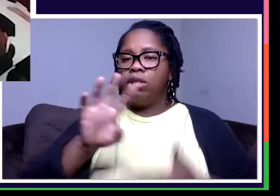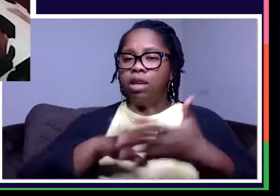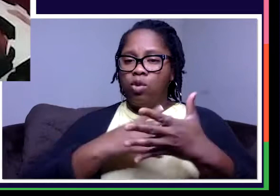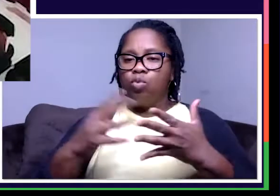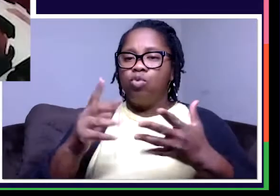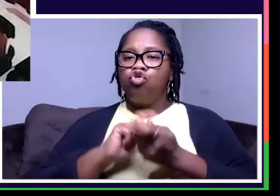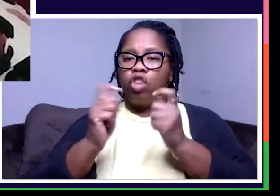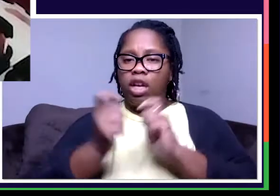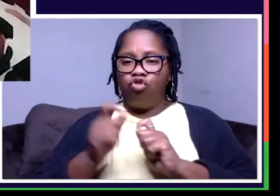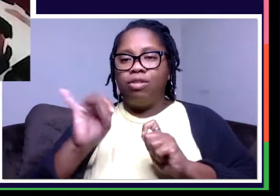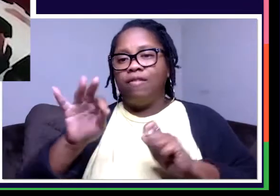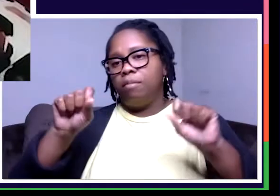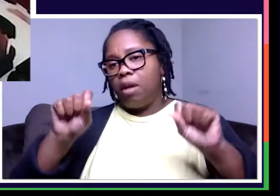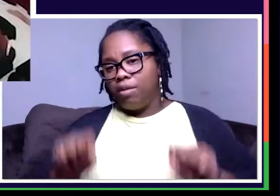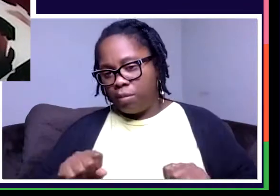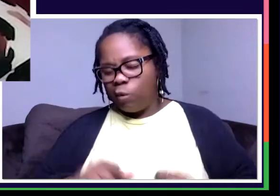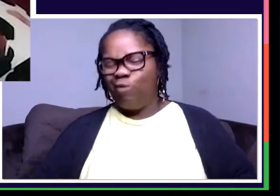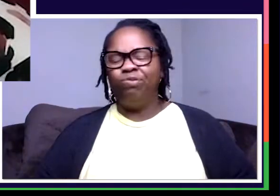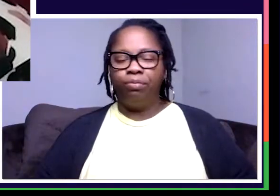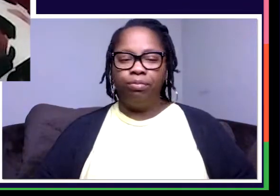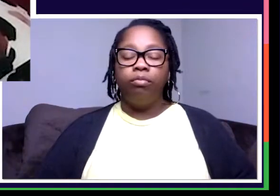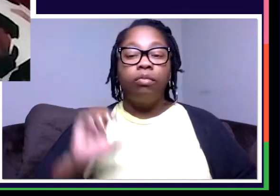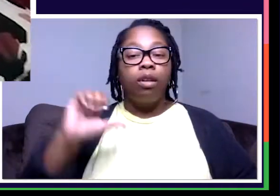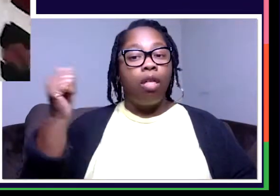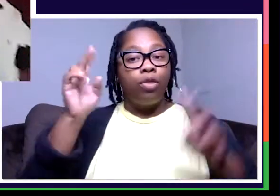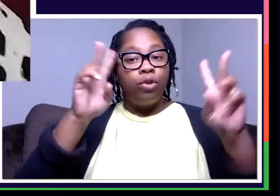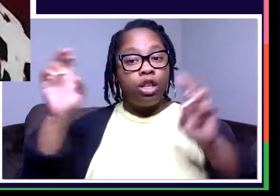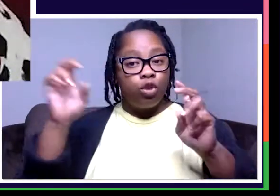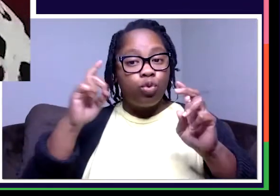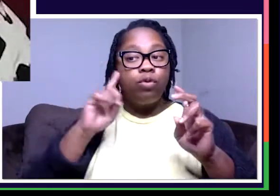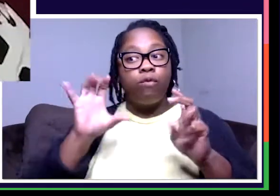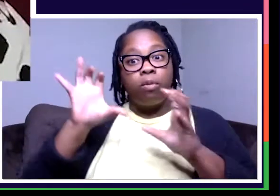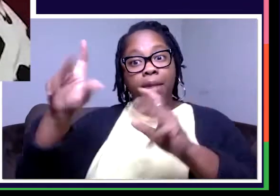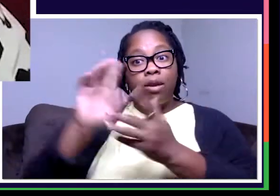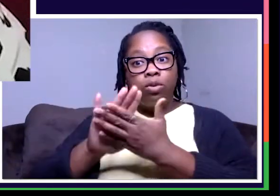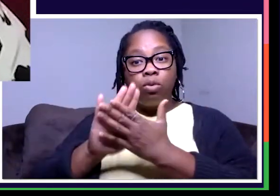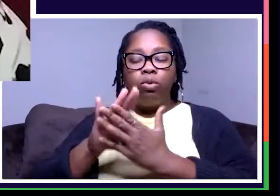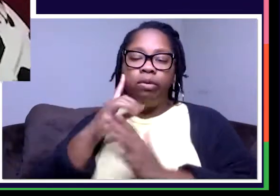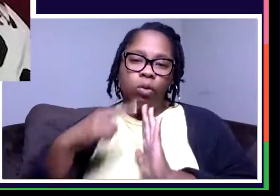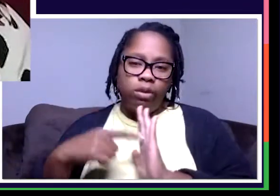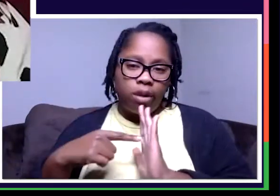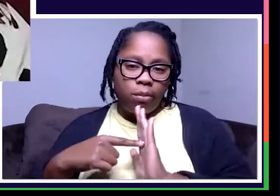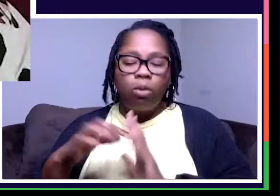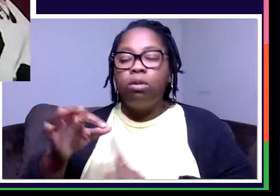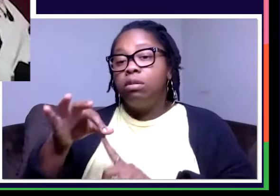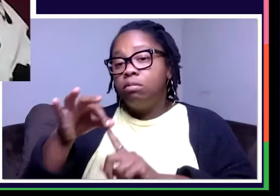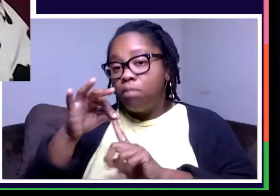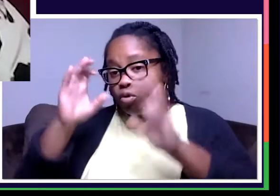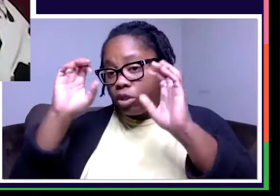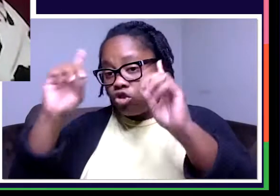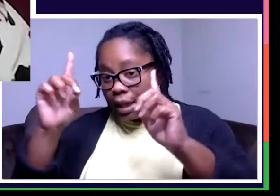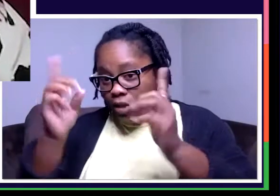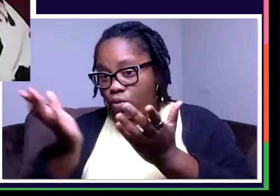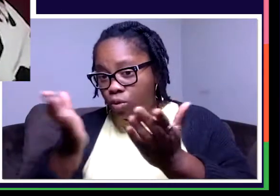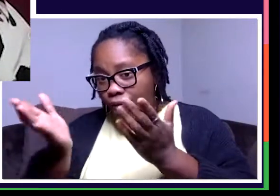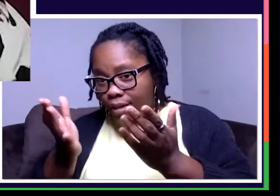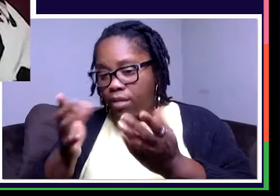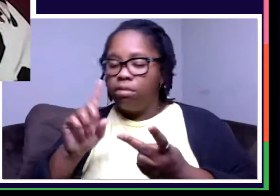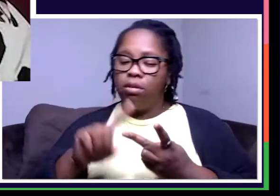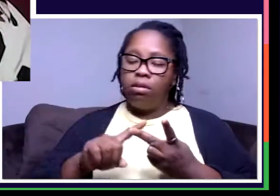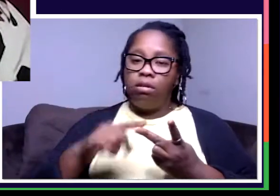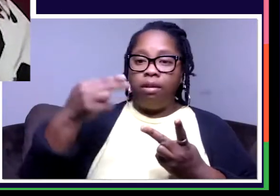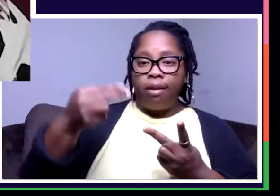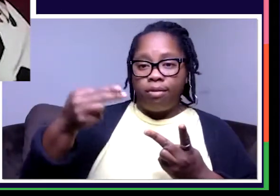to the greatest degree possible. Other physical return issues, for example, special